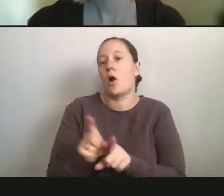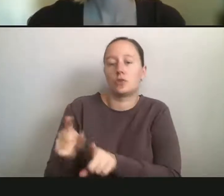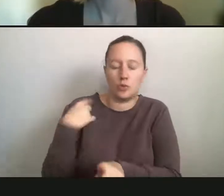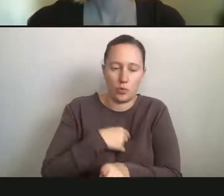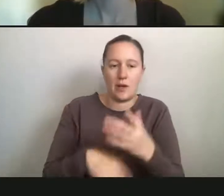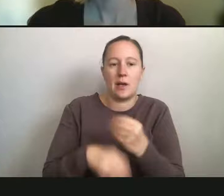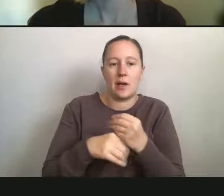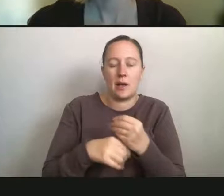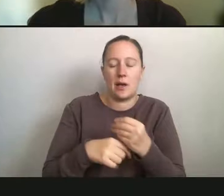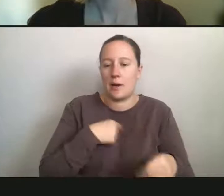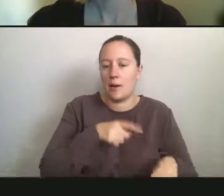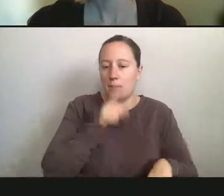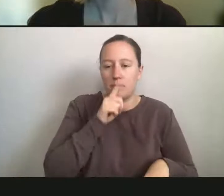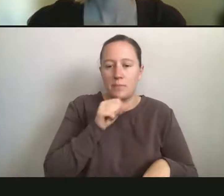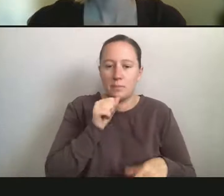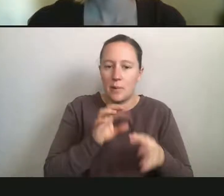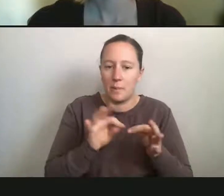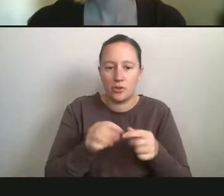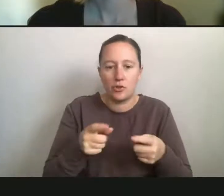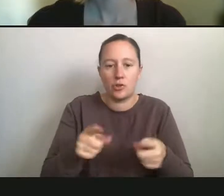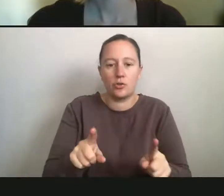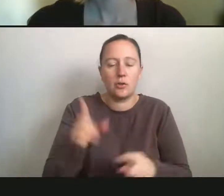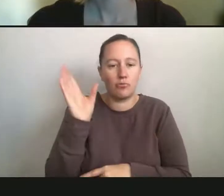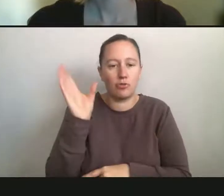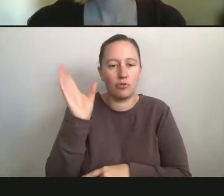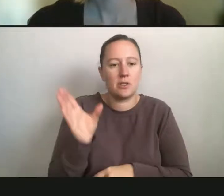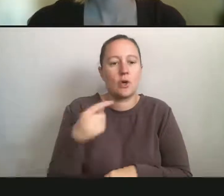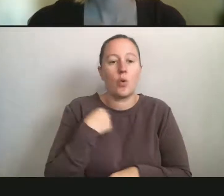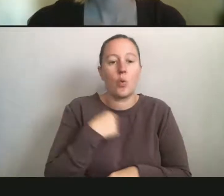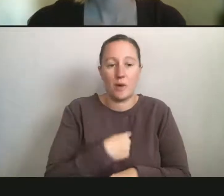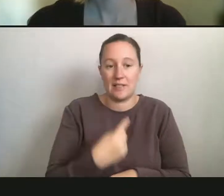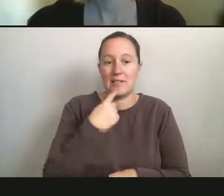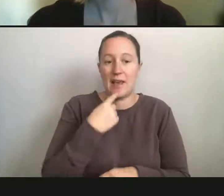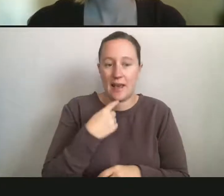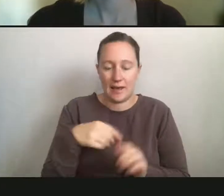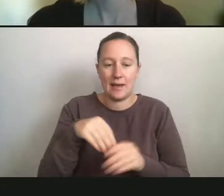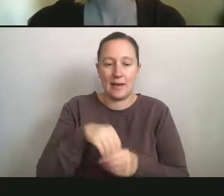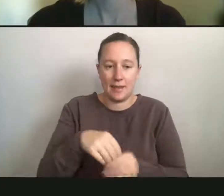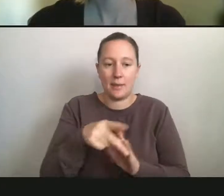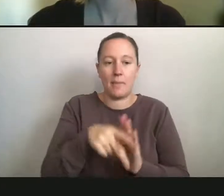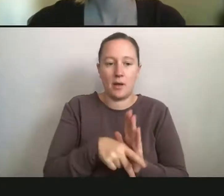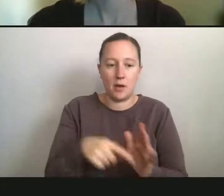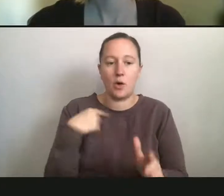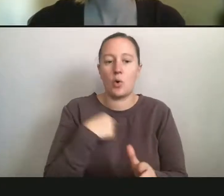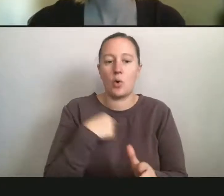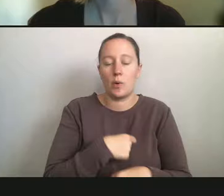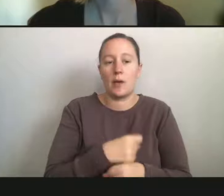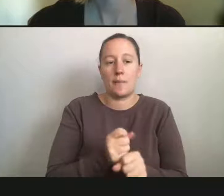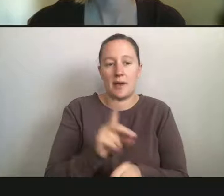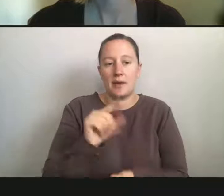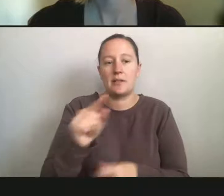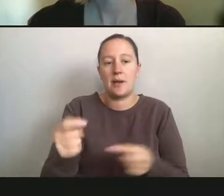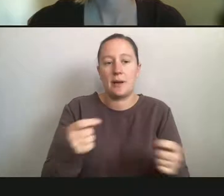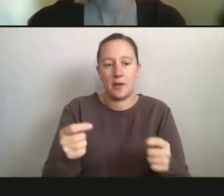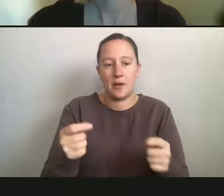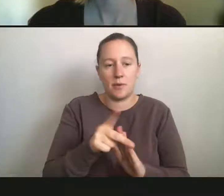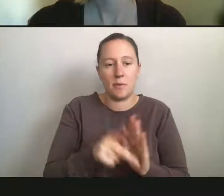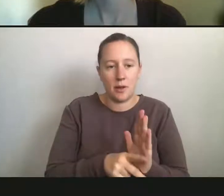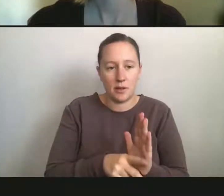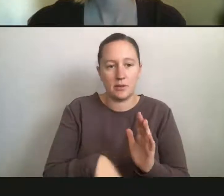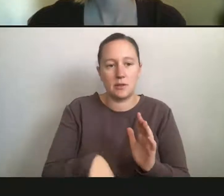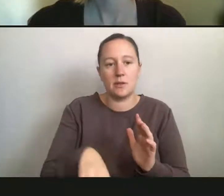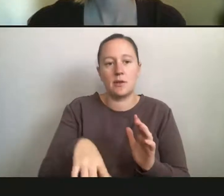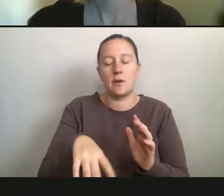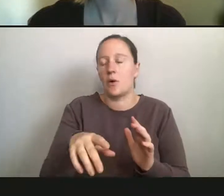I don't think I mentioned this during the presentation, but we do also say in the policy that we may make data management and sharing plans publicly